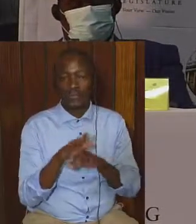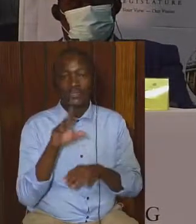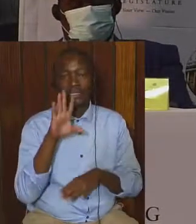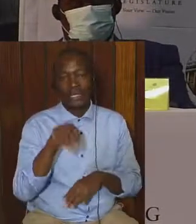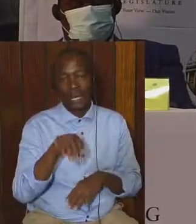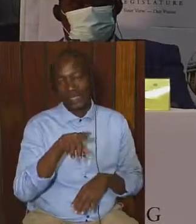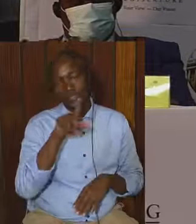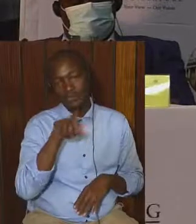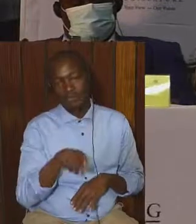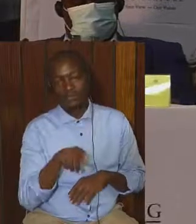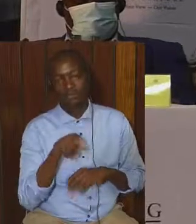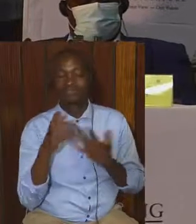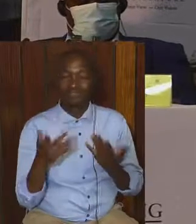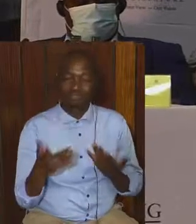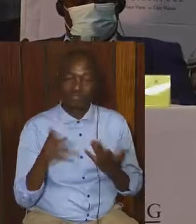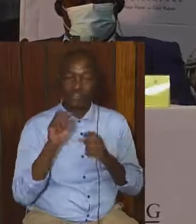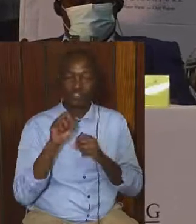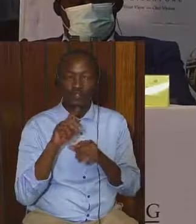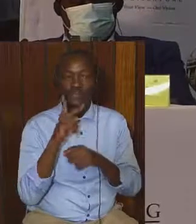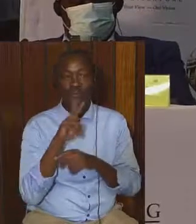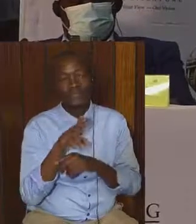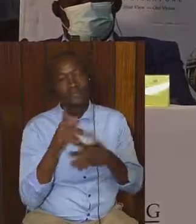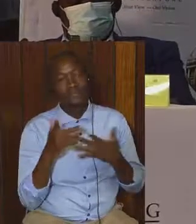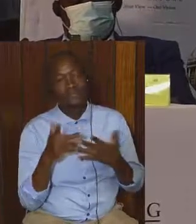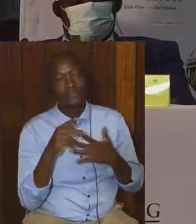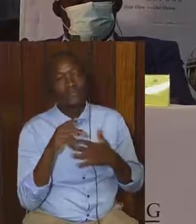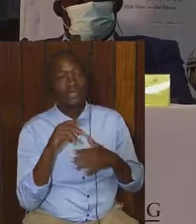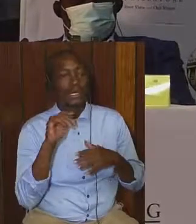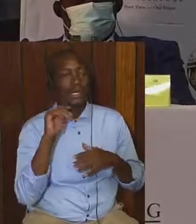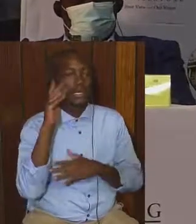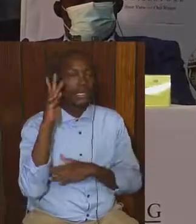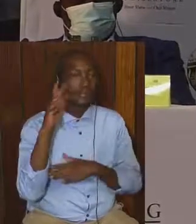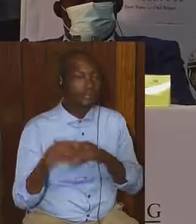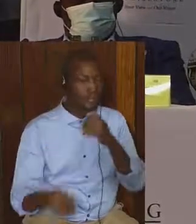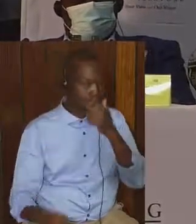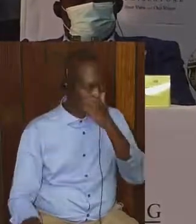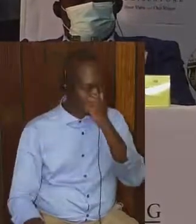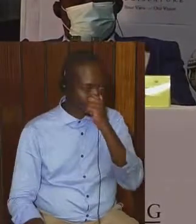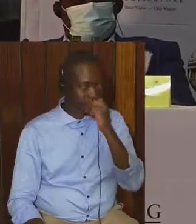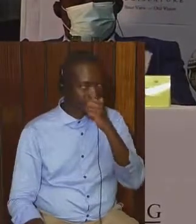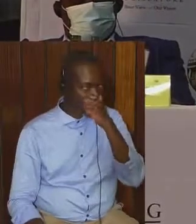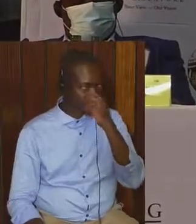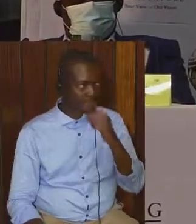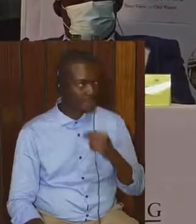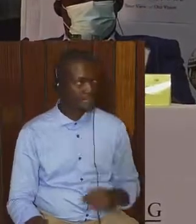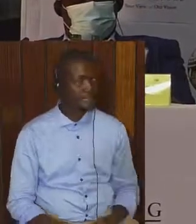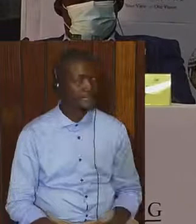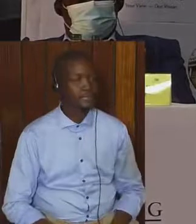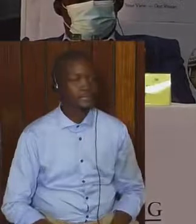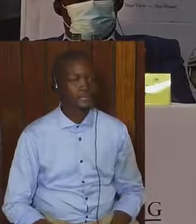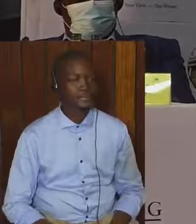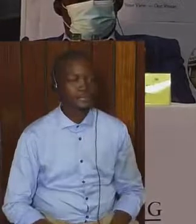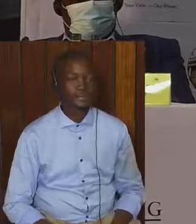question. So let me check here. Yo, there's lots of hands here. Hey? All right.